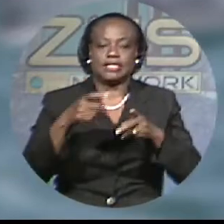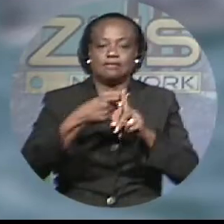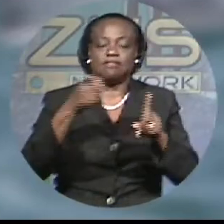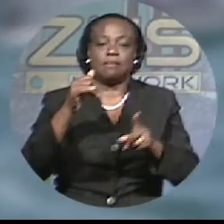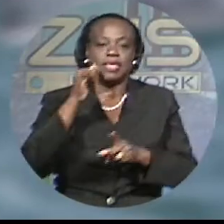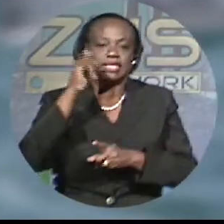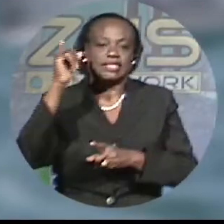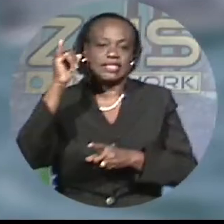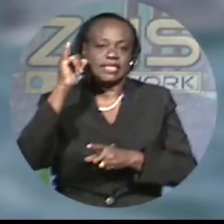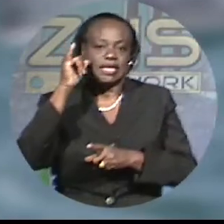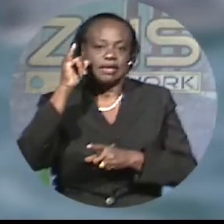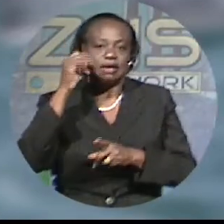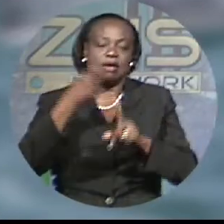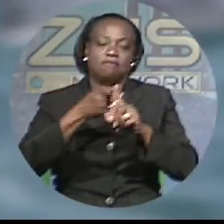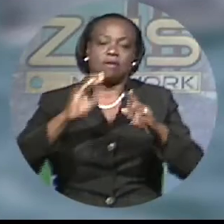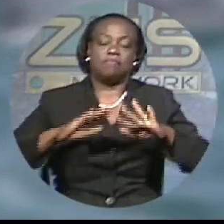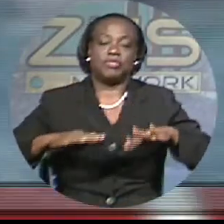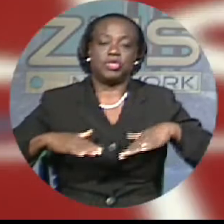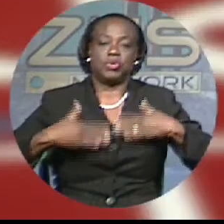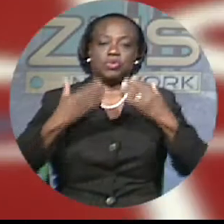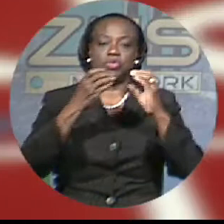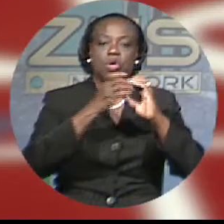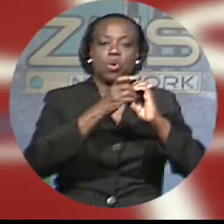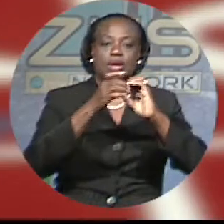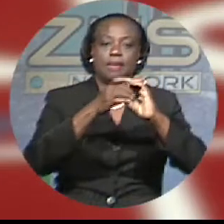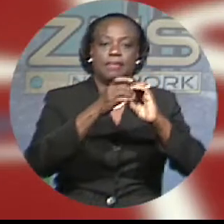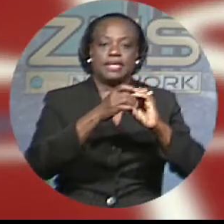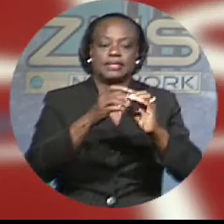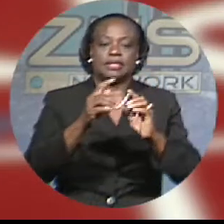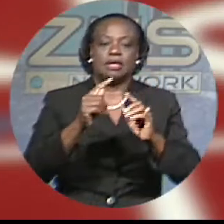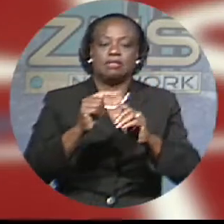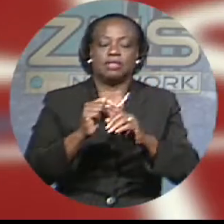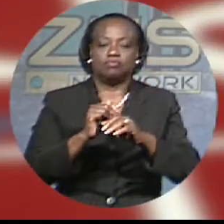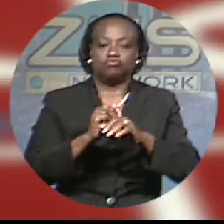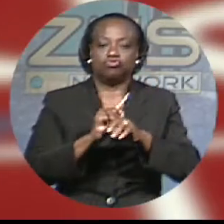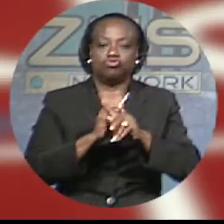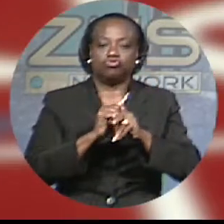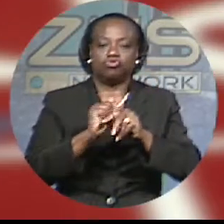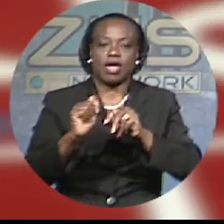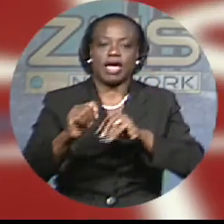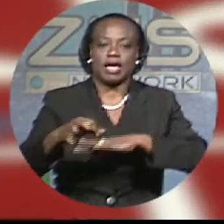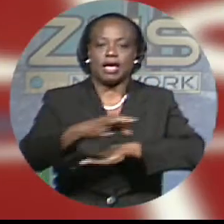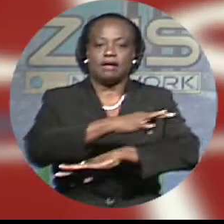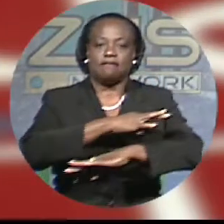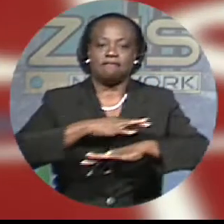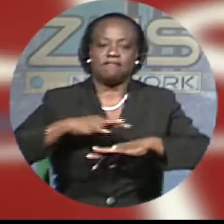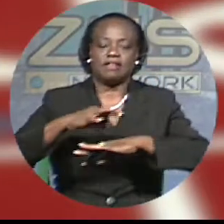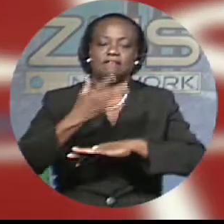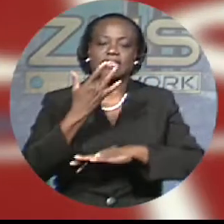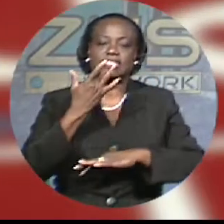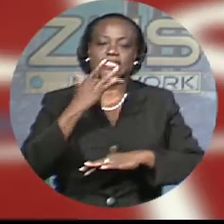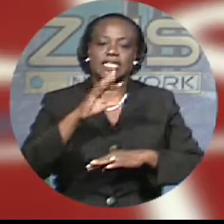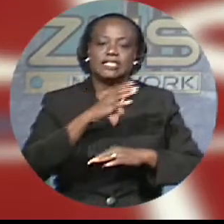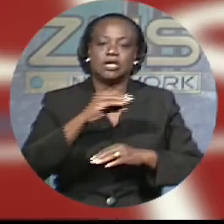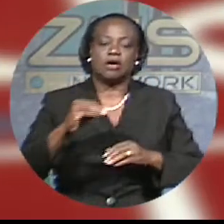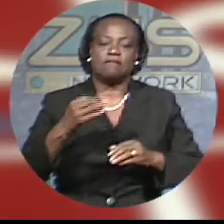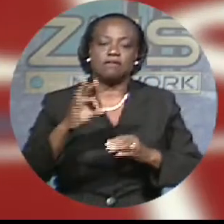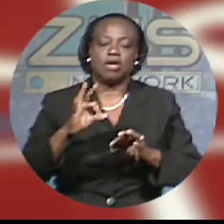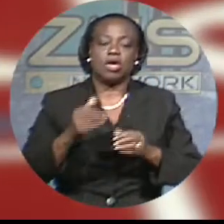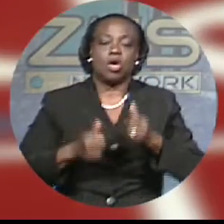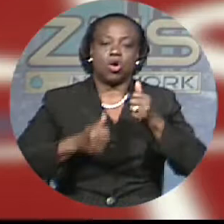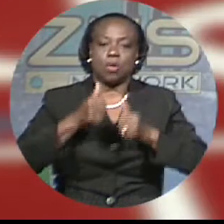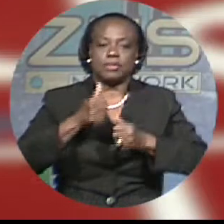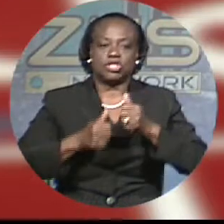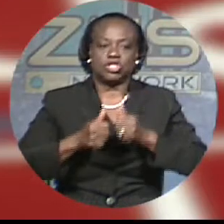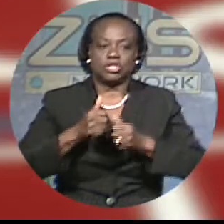Youth Olympics today, our track and field team got their first taste of competition. Serena Brown got things started in the qualification